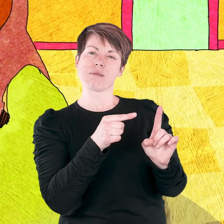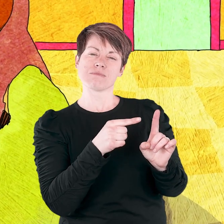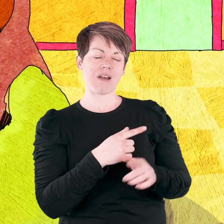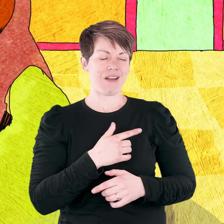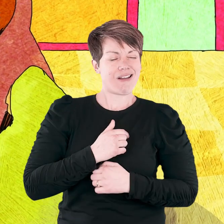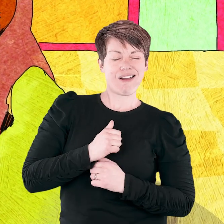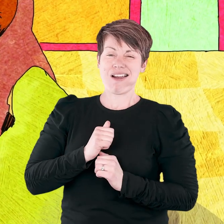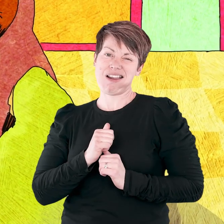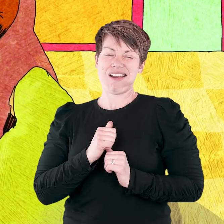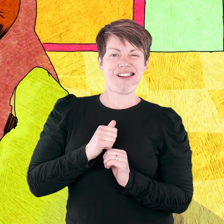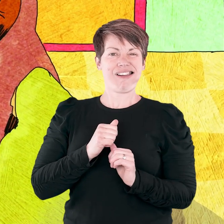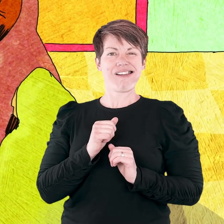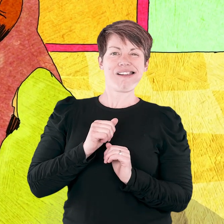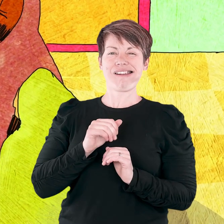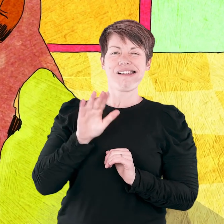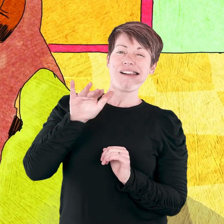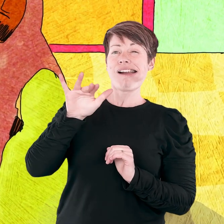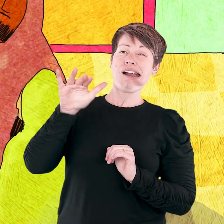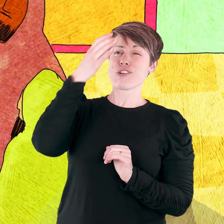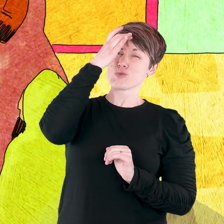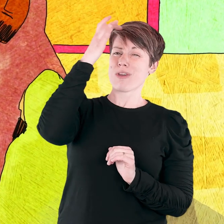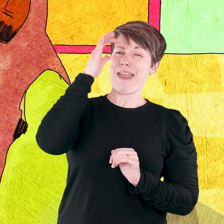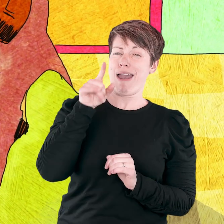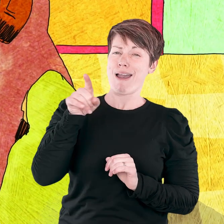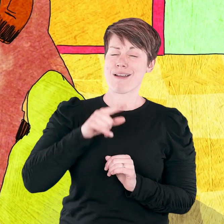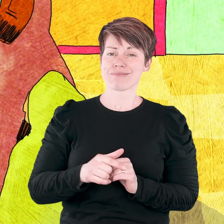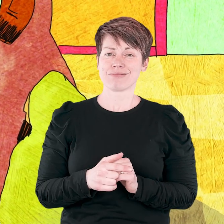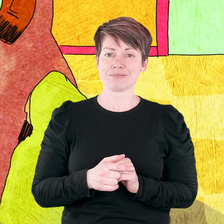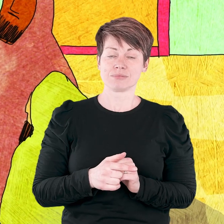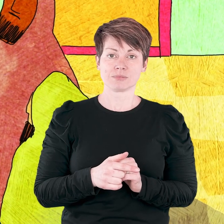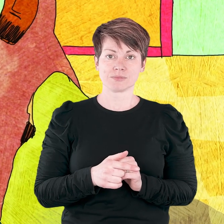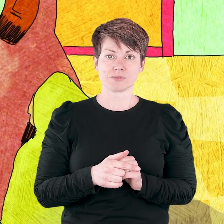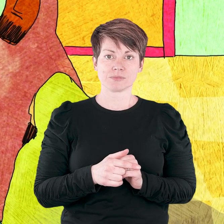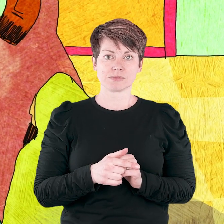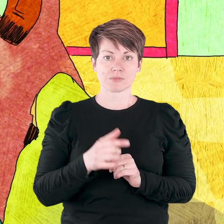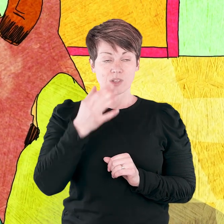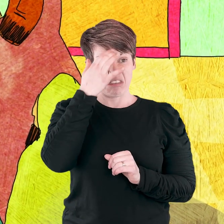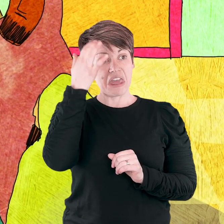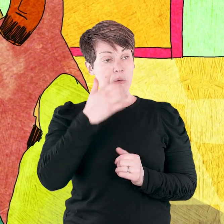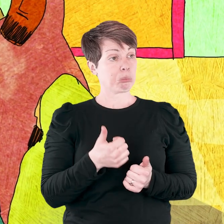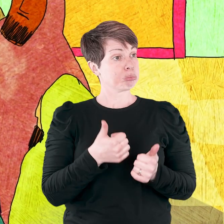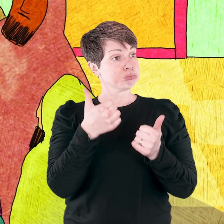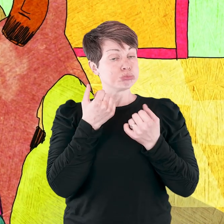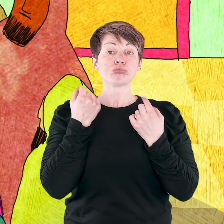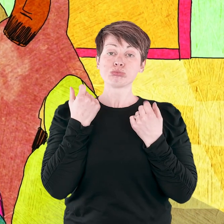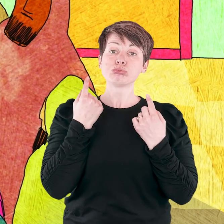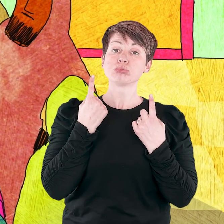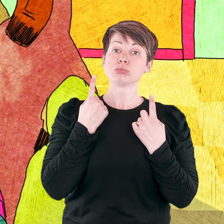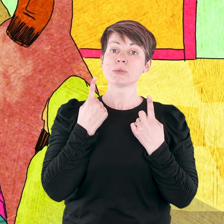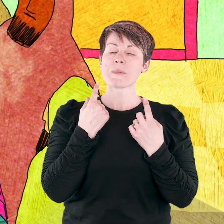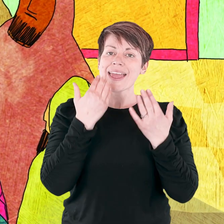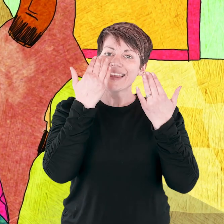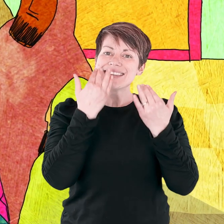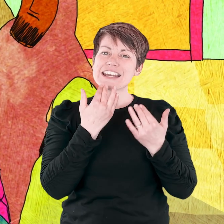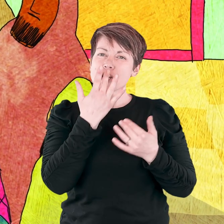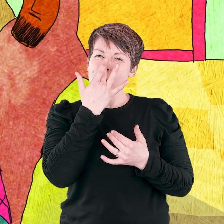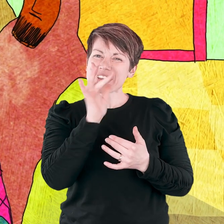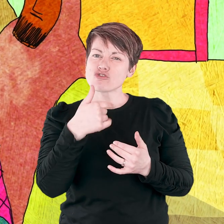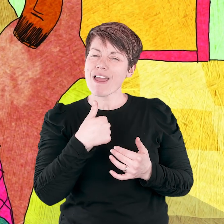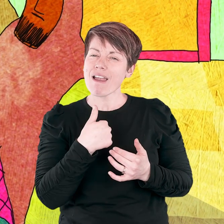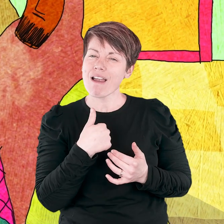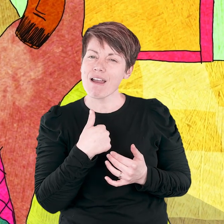themselves for being so clever and hurried off to tell the king. The king liked their idea. He didn't know they